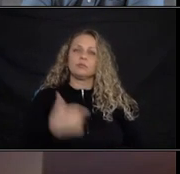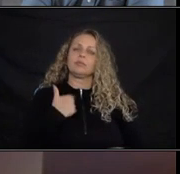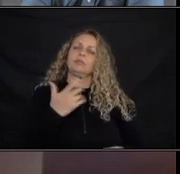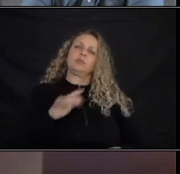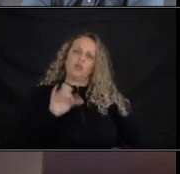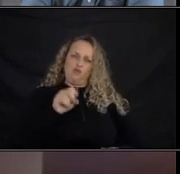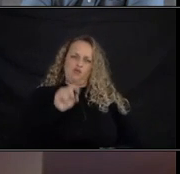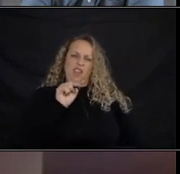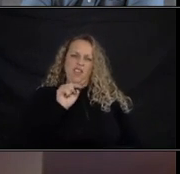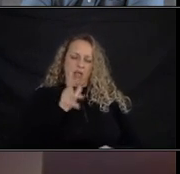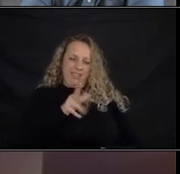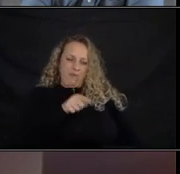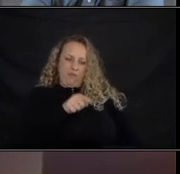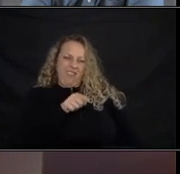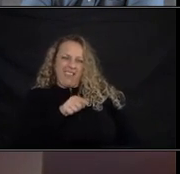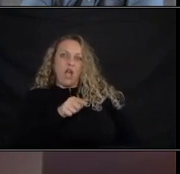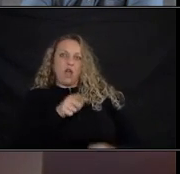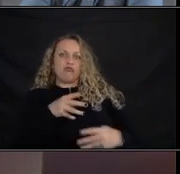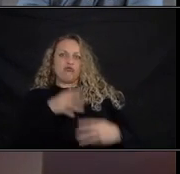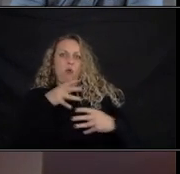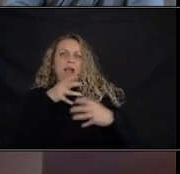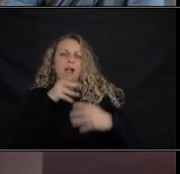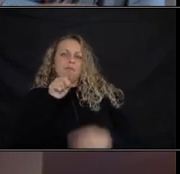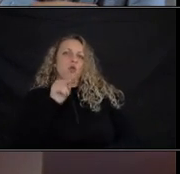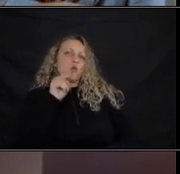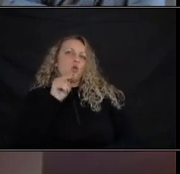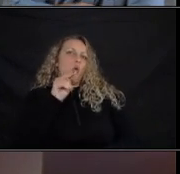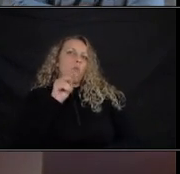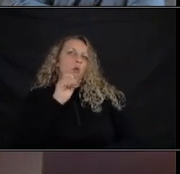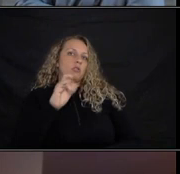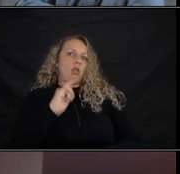right there, John, leave that there or scroll back up to the north parcel.